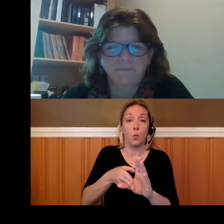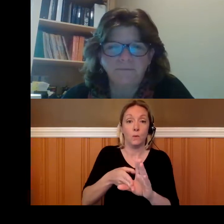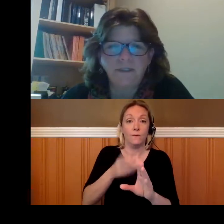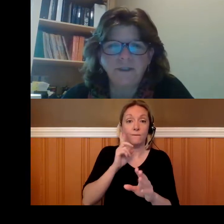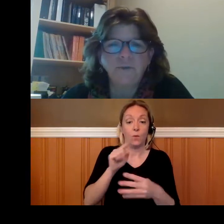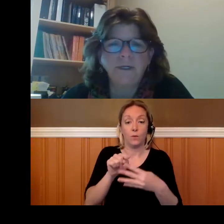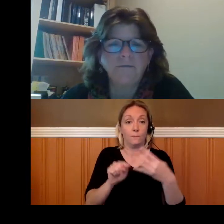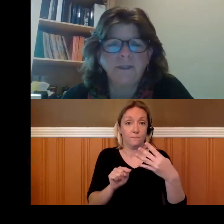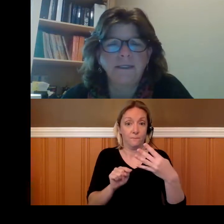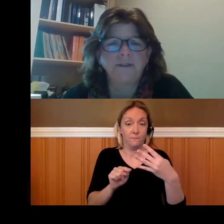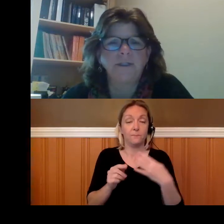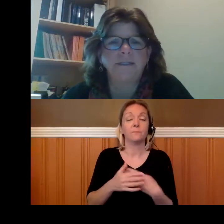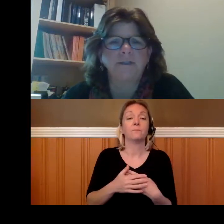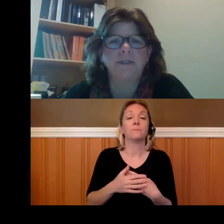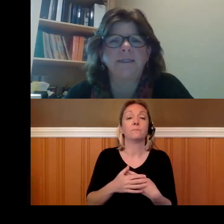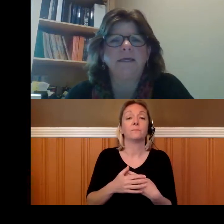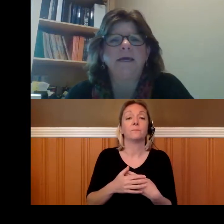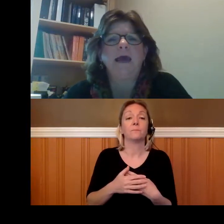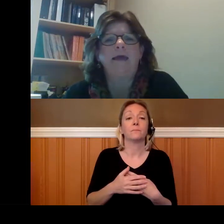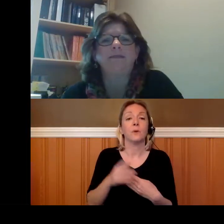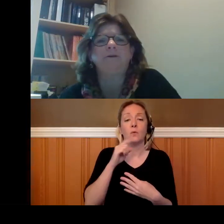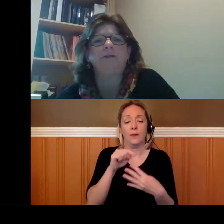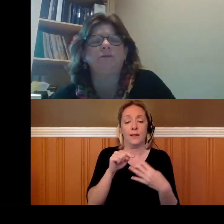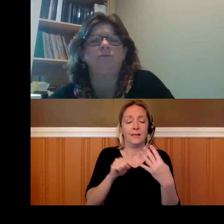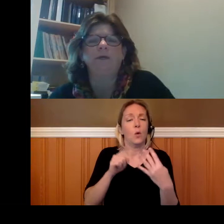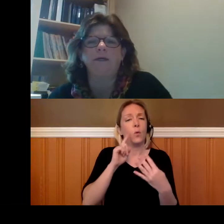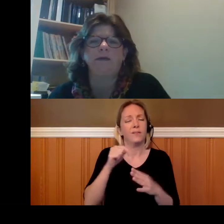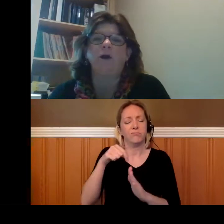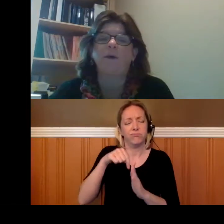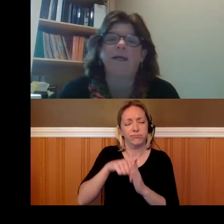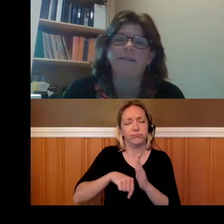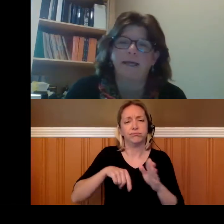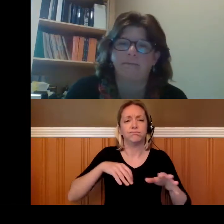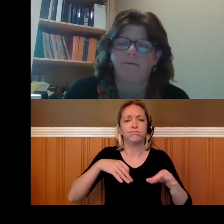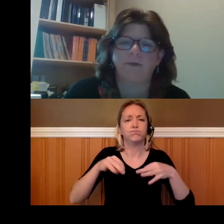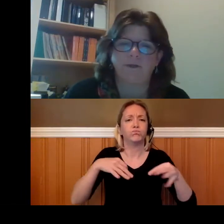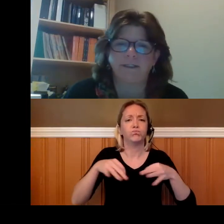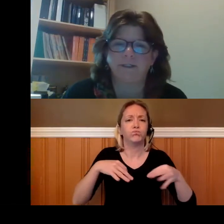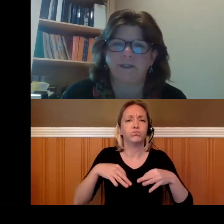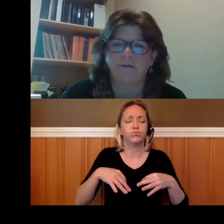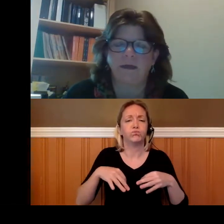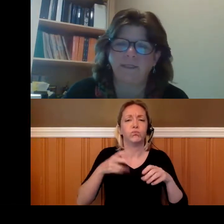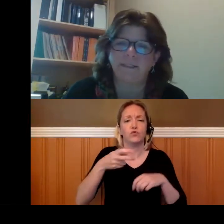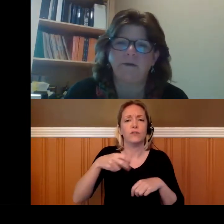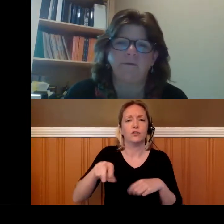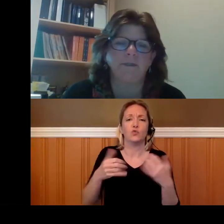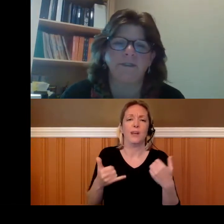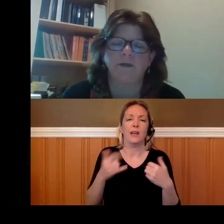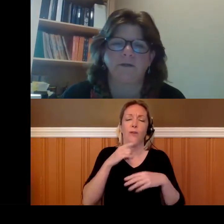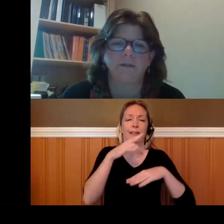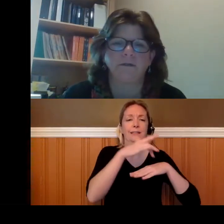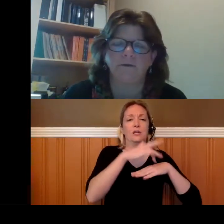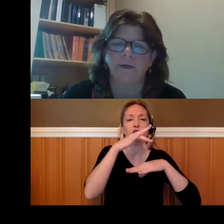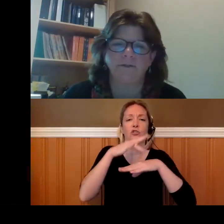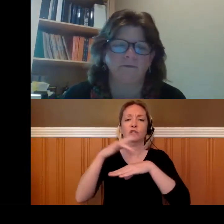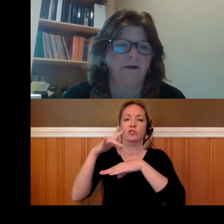these sessions. And the series is really going to go in depth with transition. I mean, today we really just talked a little bit, just very